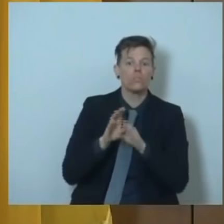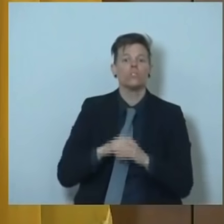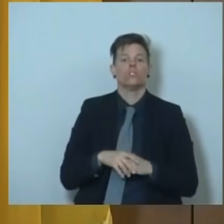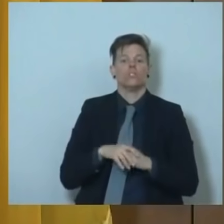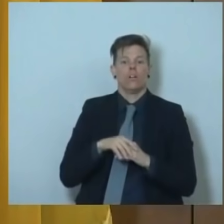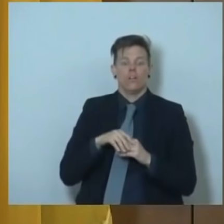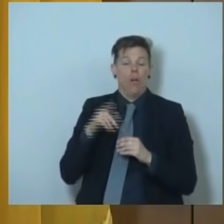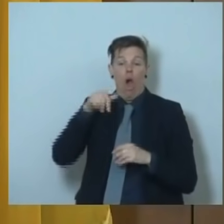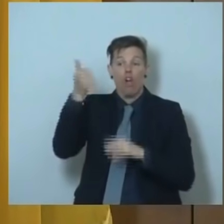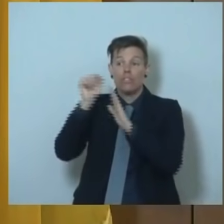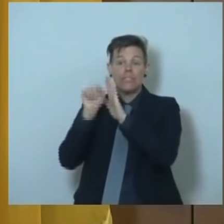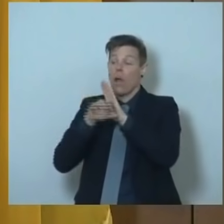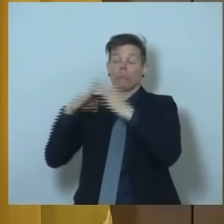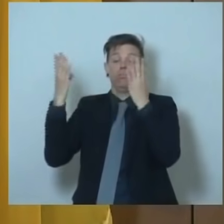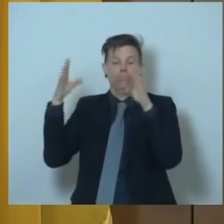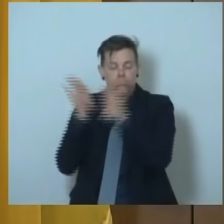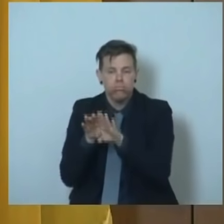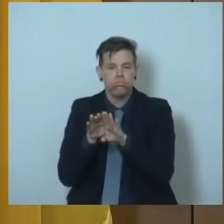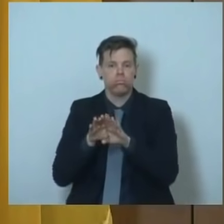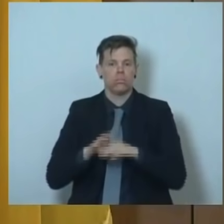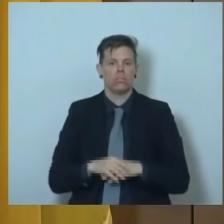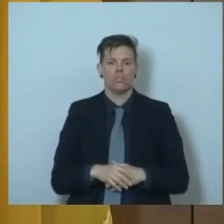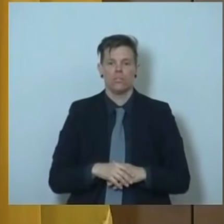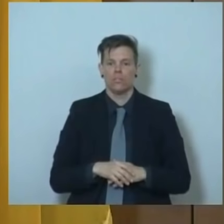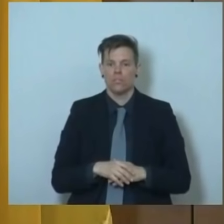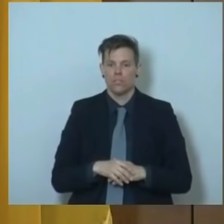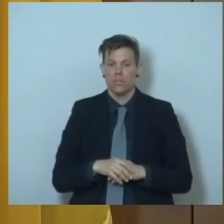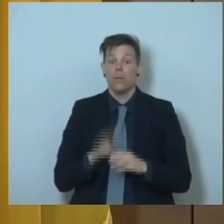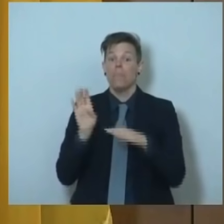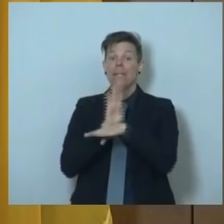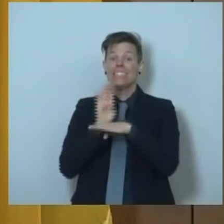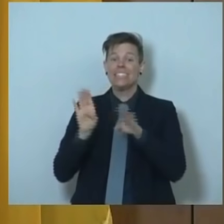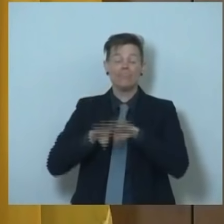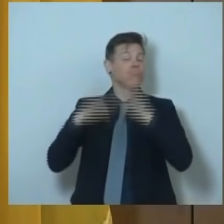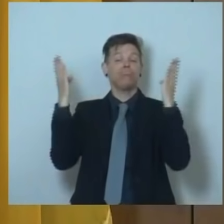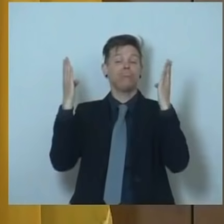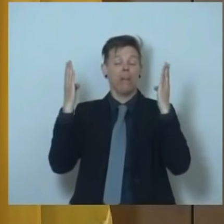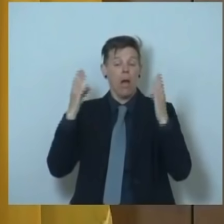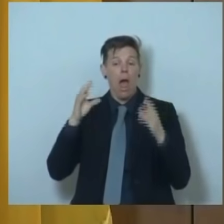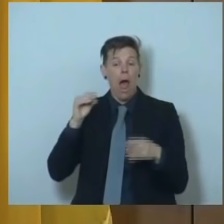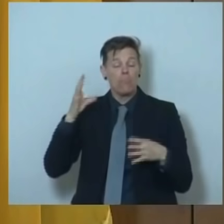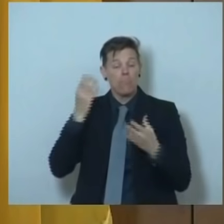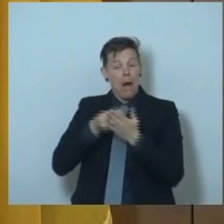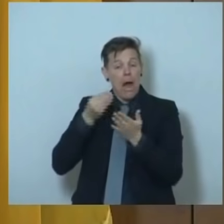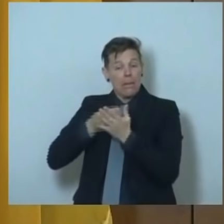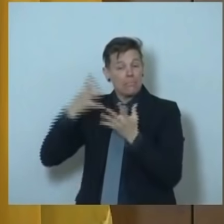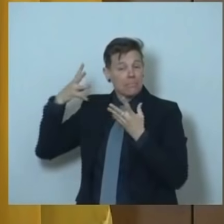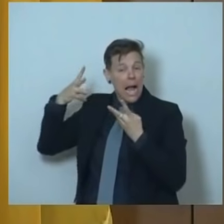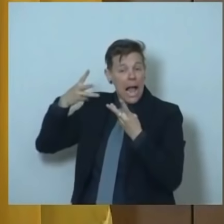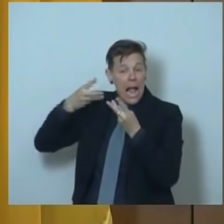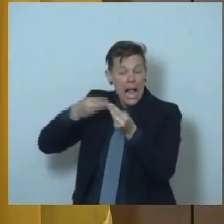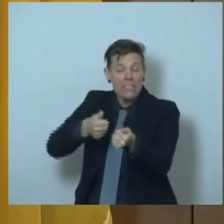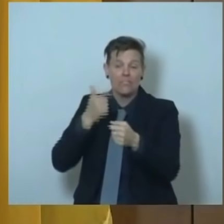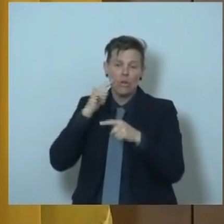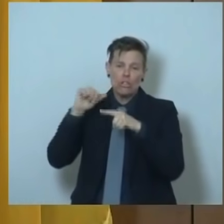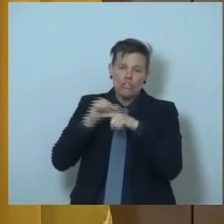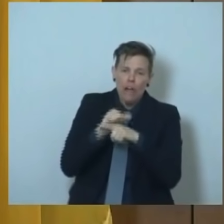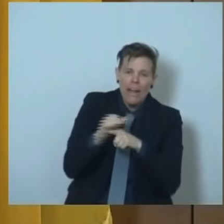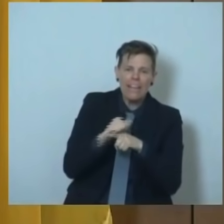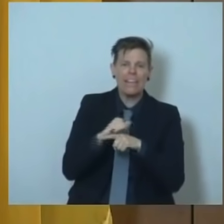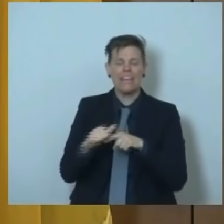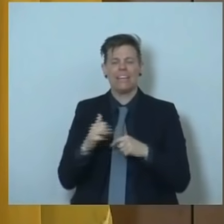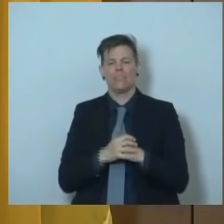days later, who have asked businesses to invest in incredible amounts of retraining and protective